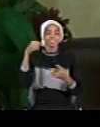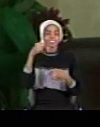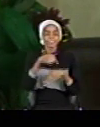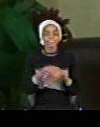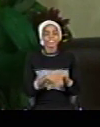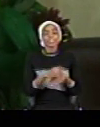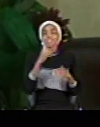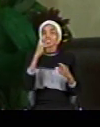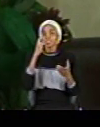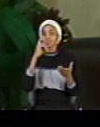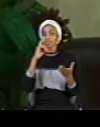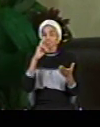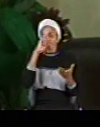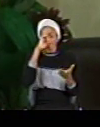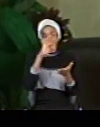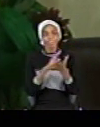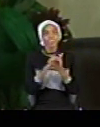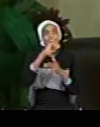Hallelujah.